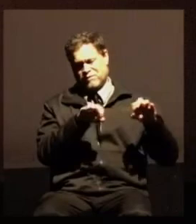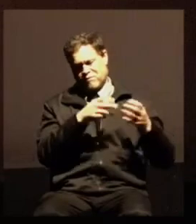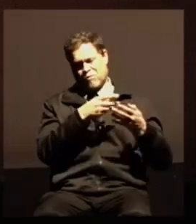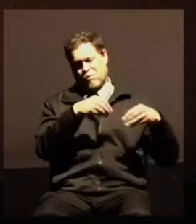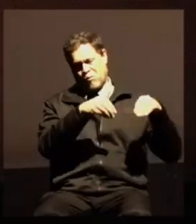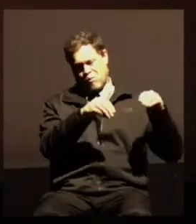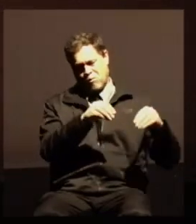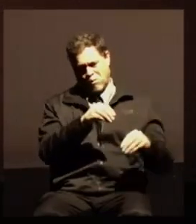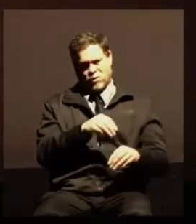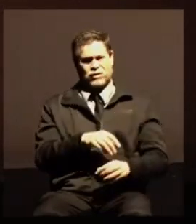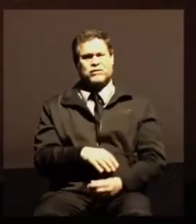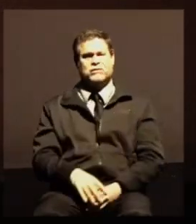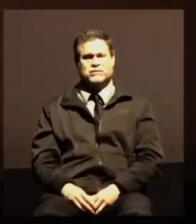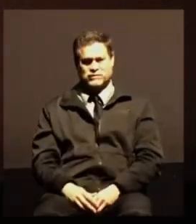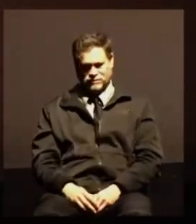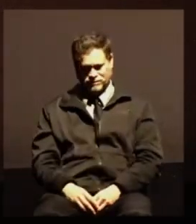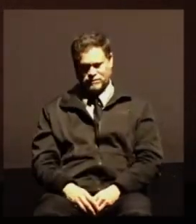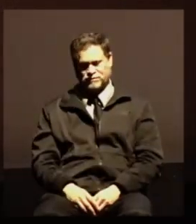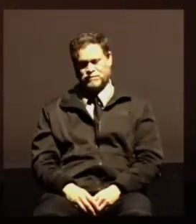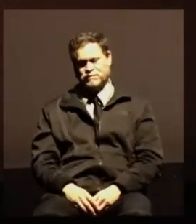marketing, right? Go Bulldogs.